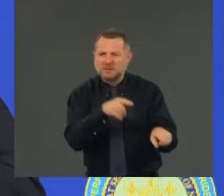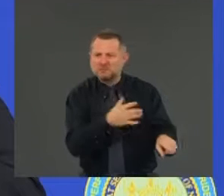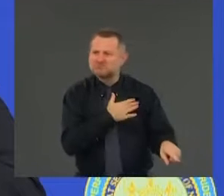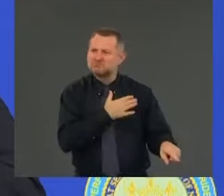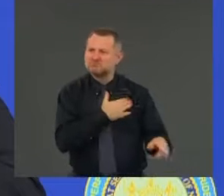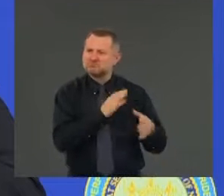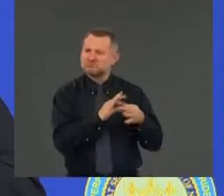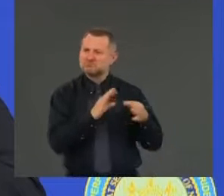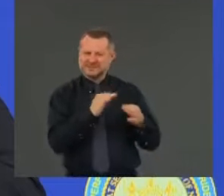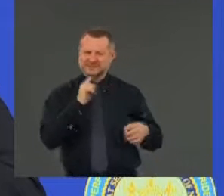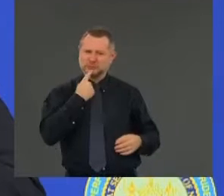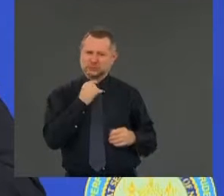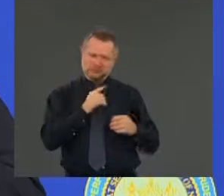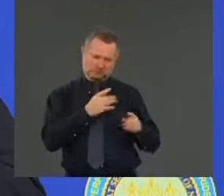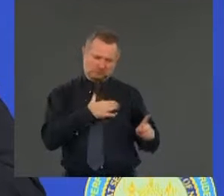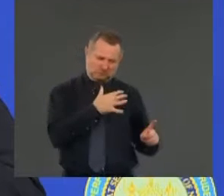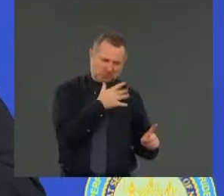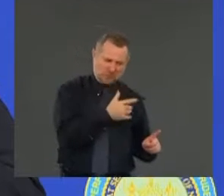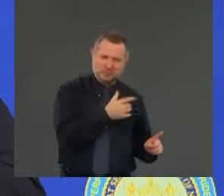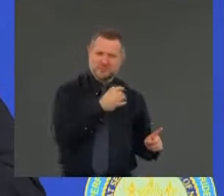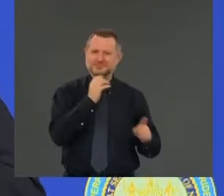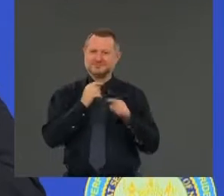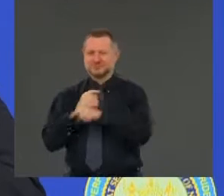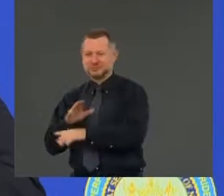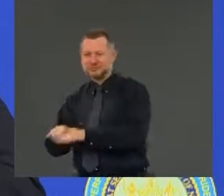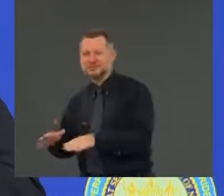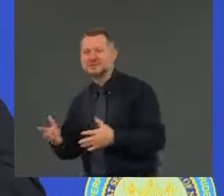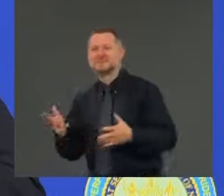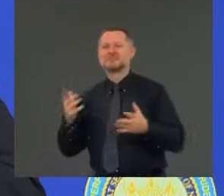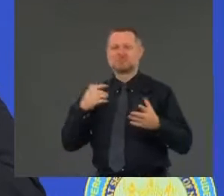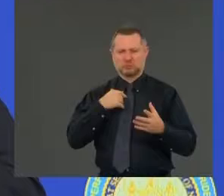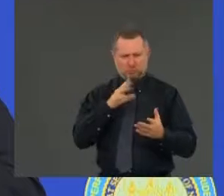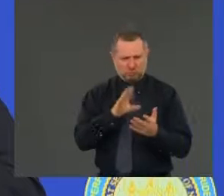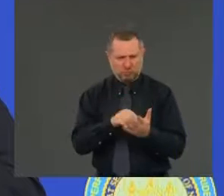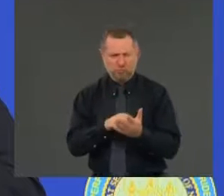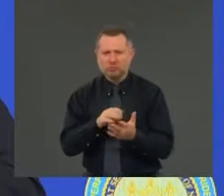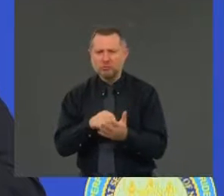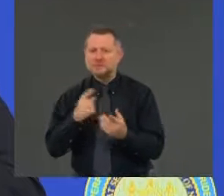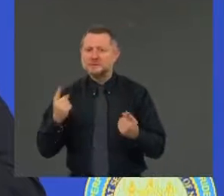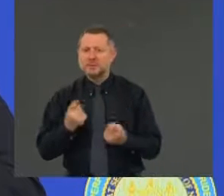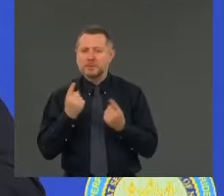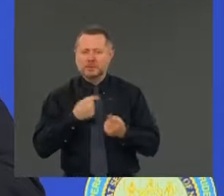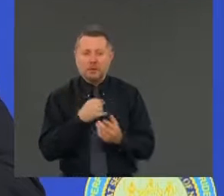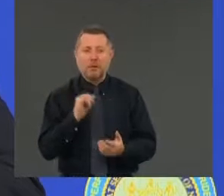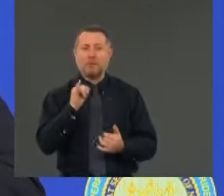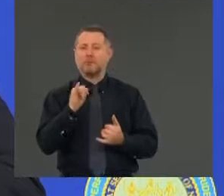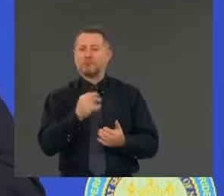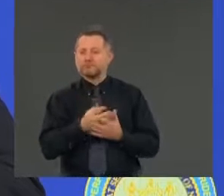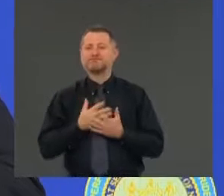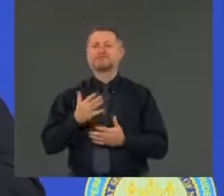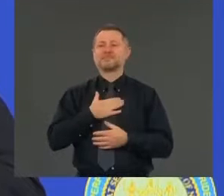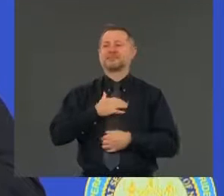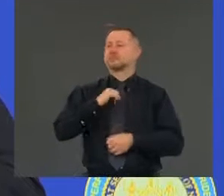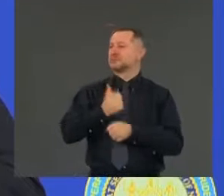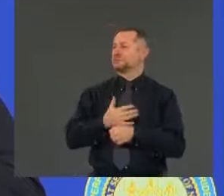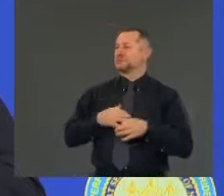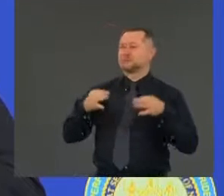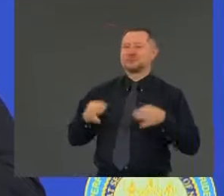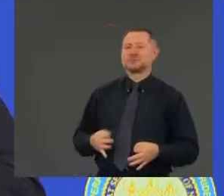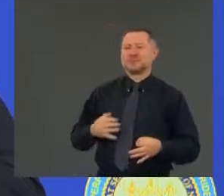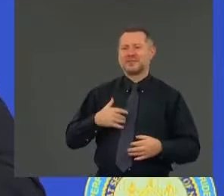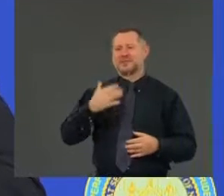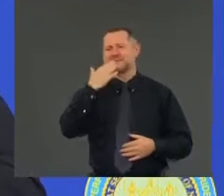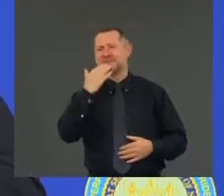informed myself, and I'm going to make my own judgment. Thank you very much. Well, the federal government says,